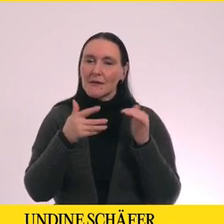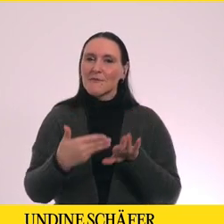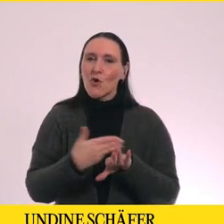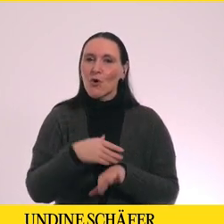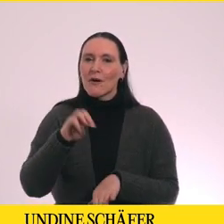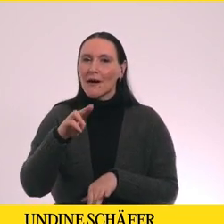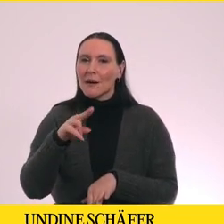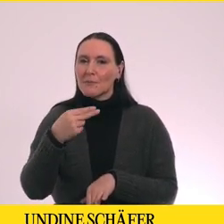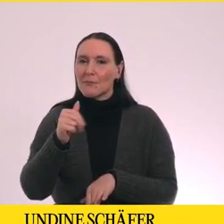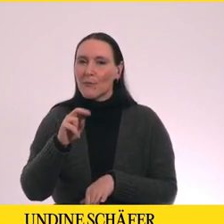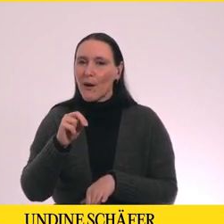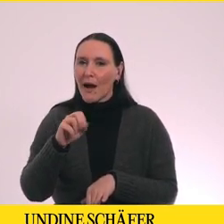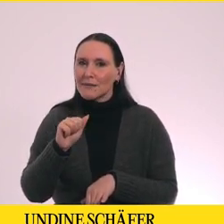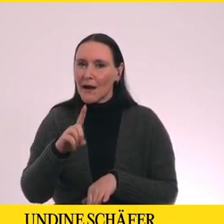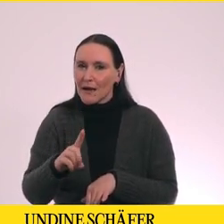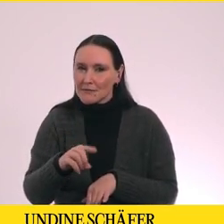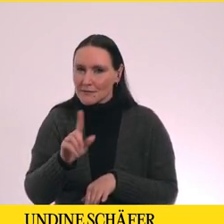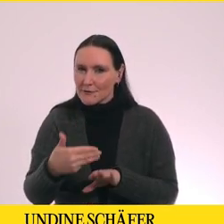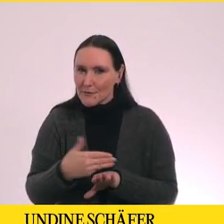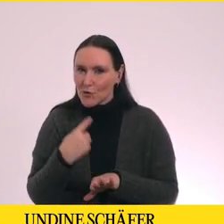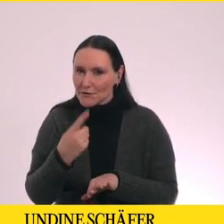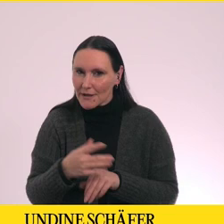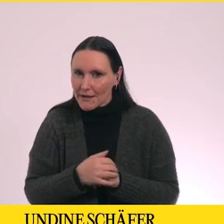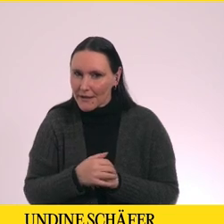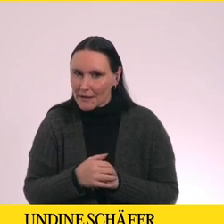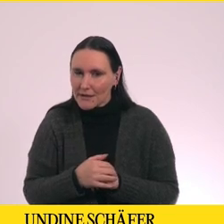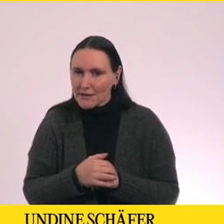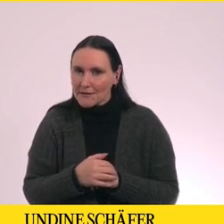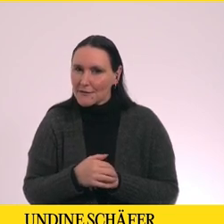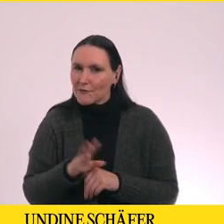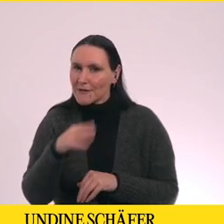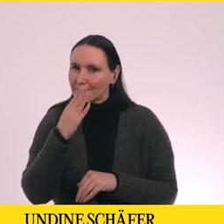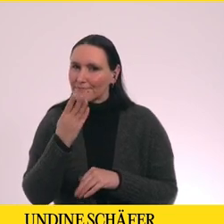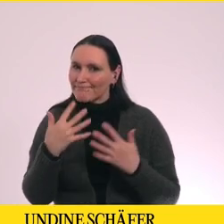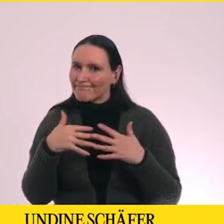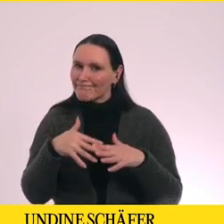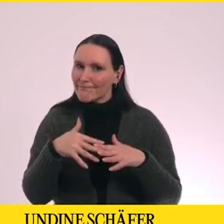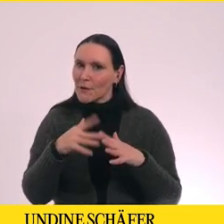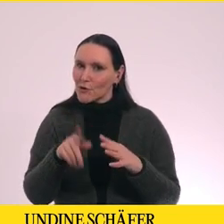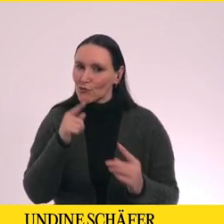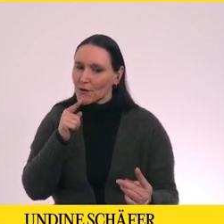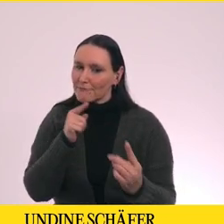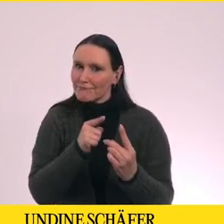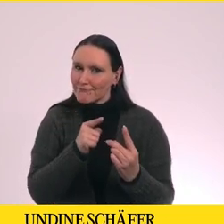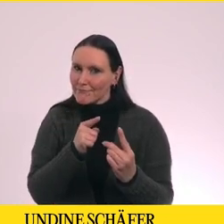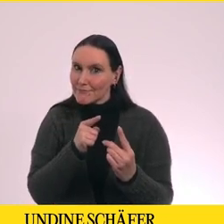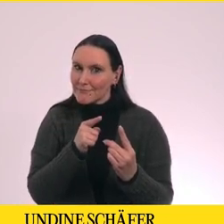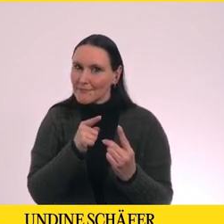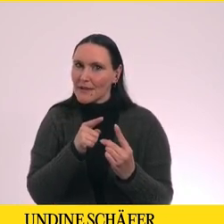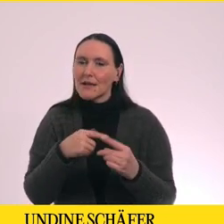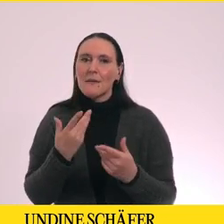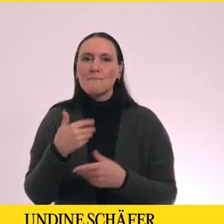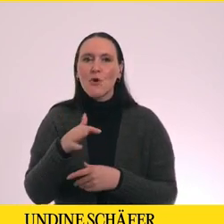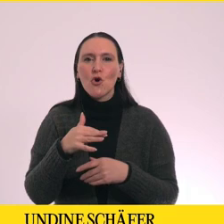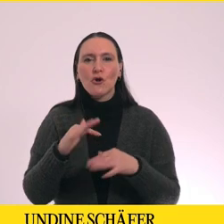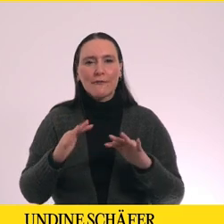think this is, there's a real subversive potential in bringing in pleasure